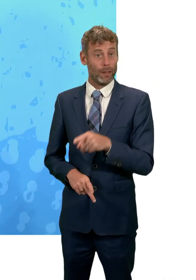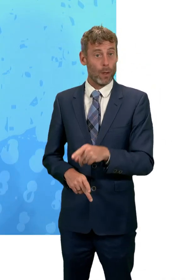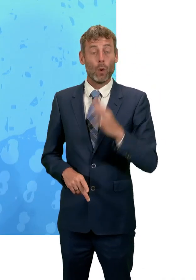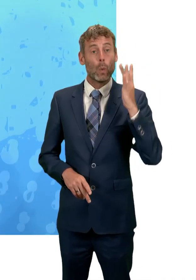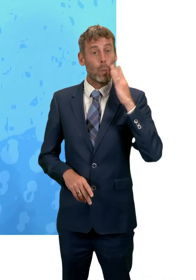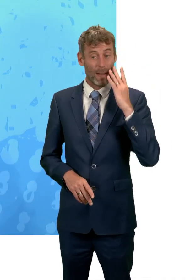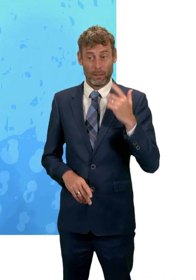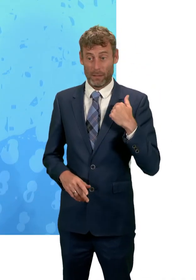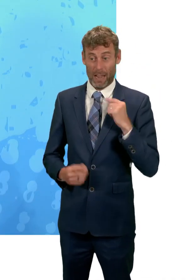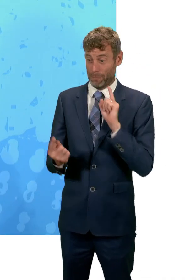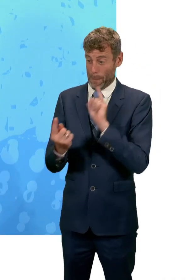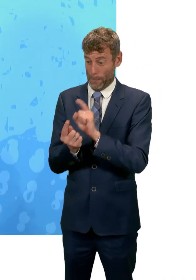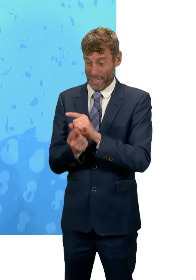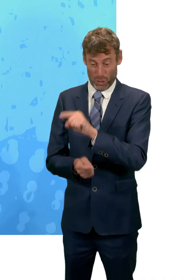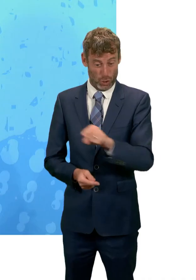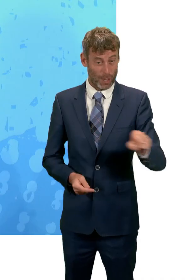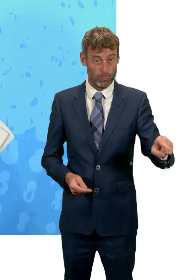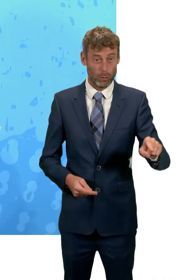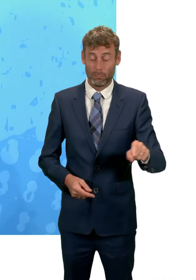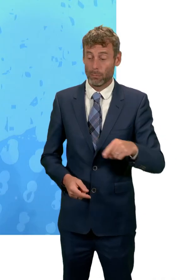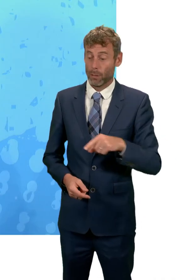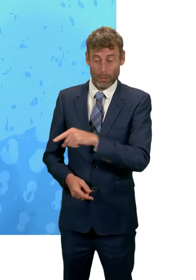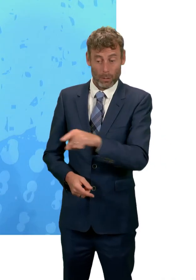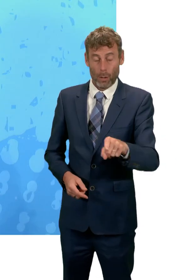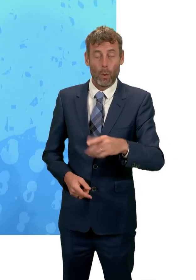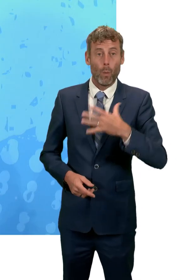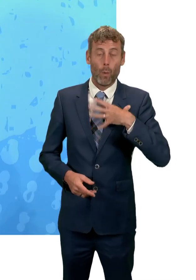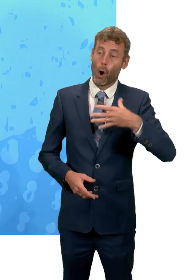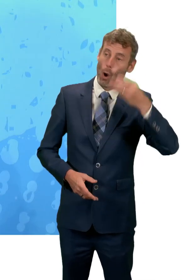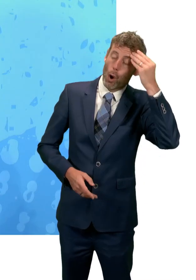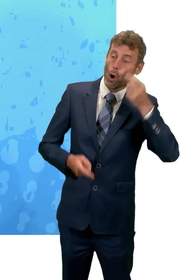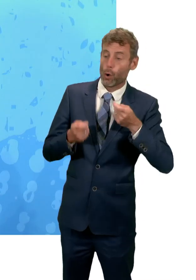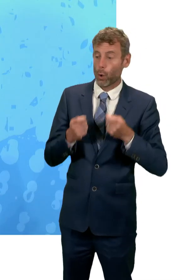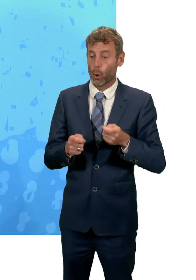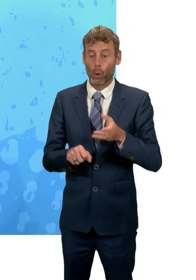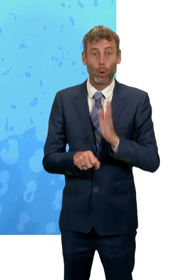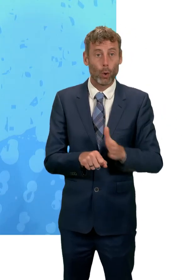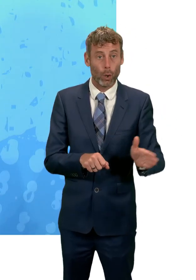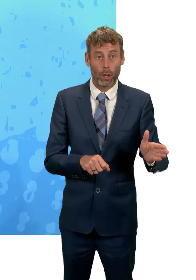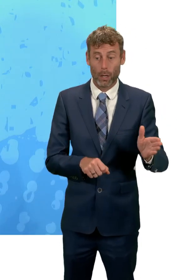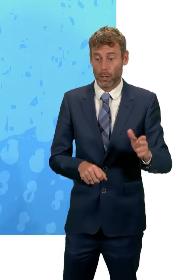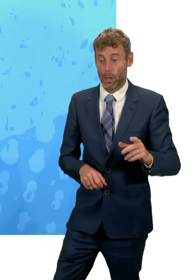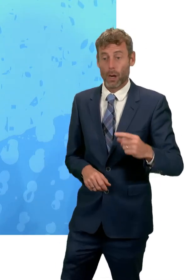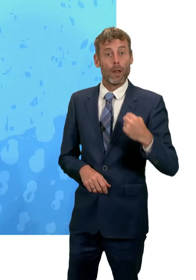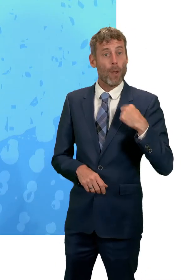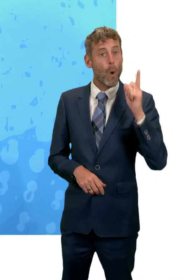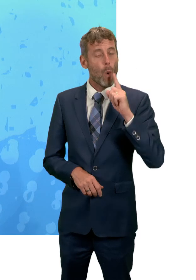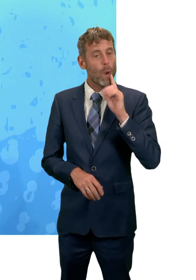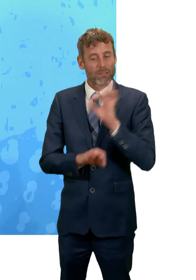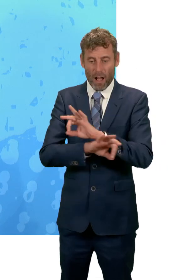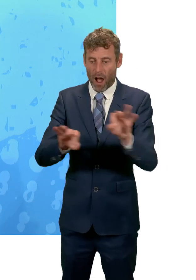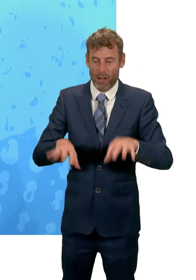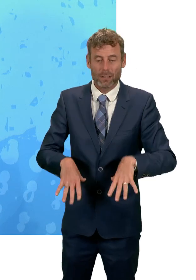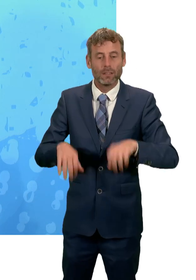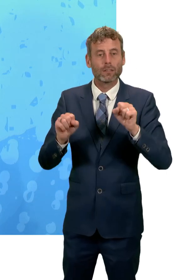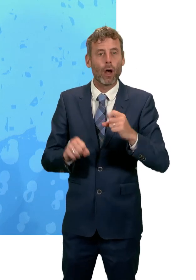the table enjoying that food. And at the start, I always ask at the start, who's going to taste, who's going to eat, and you'll get